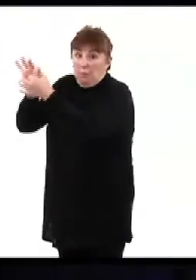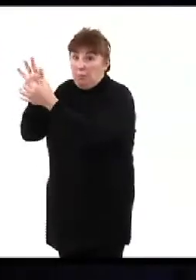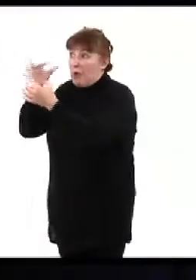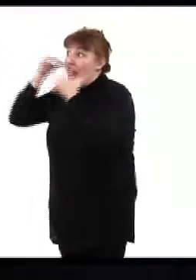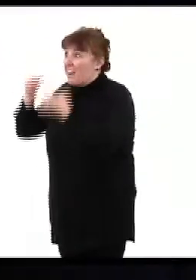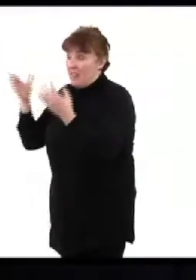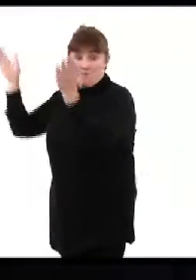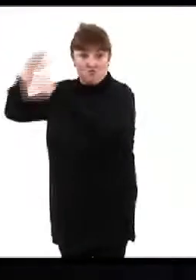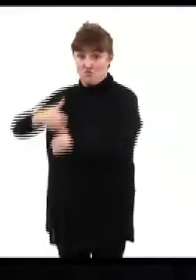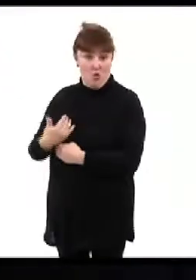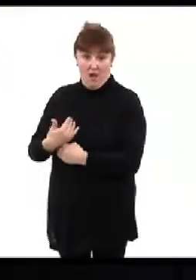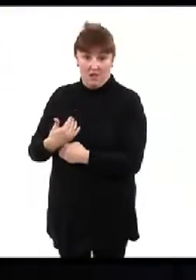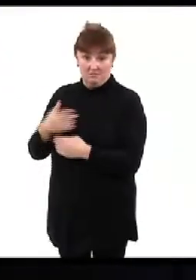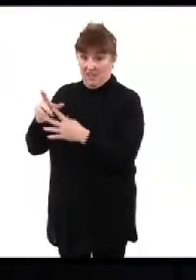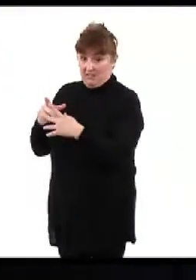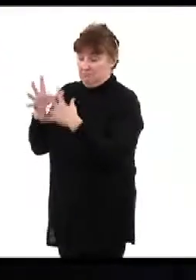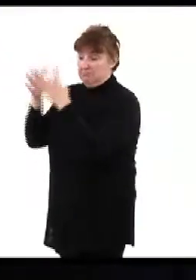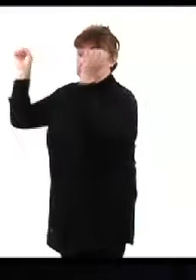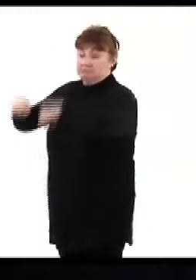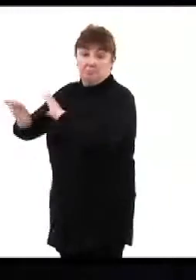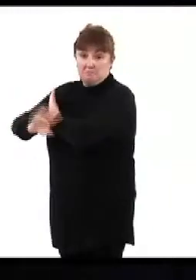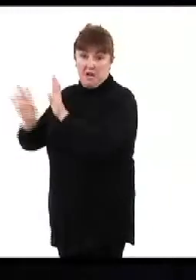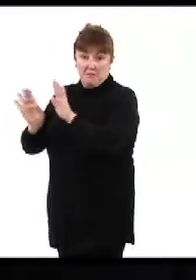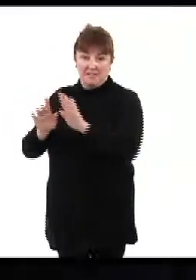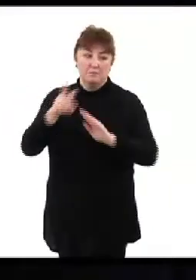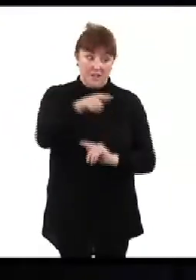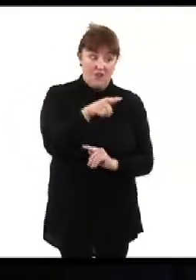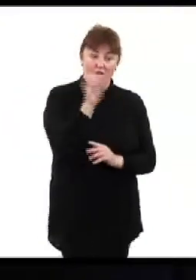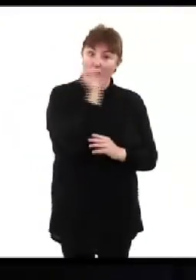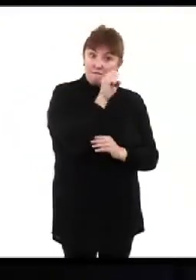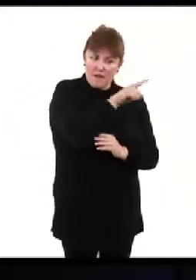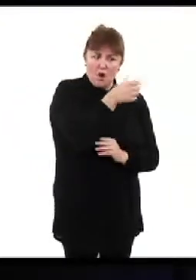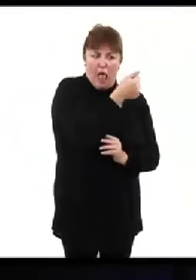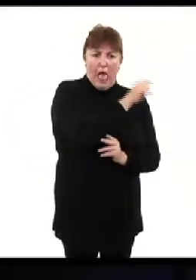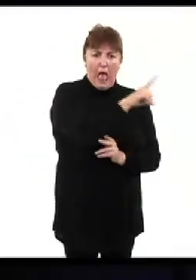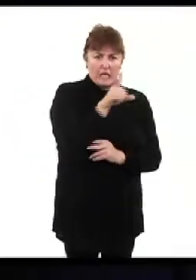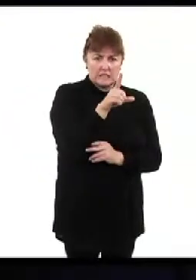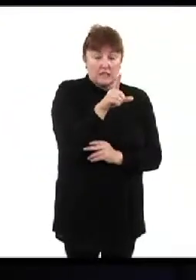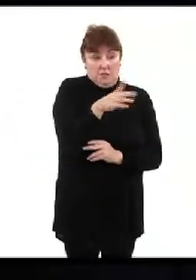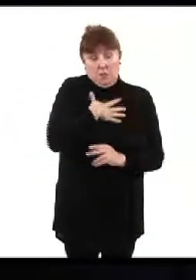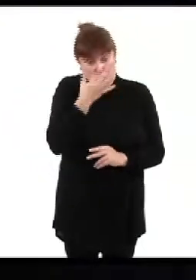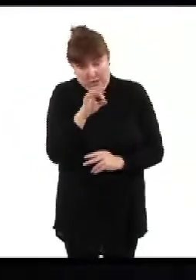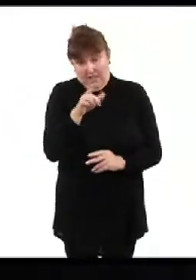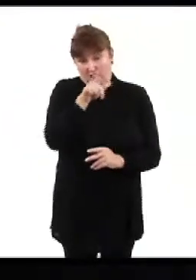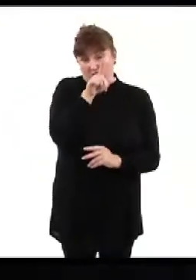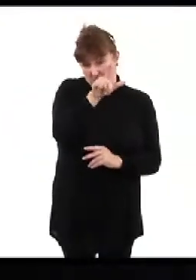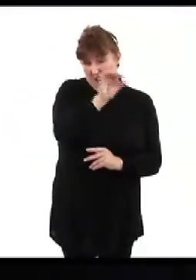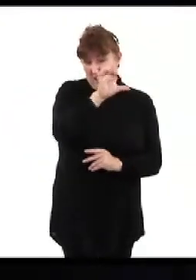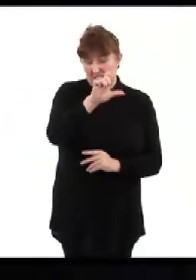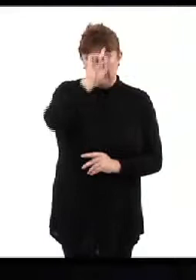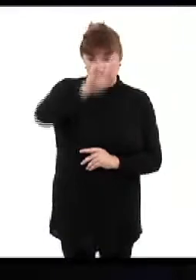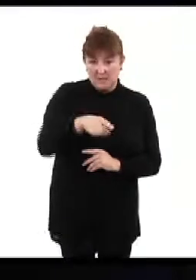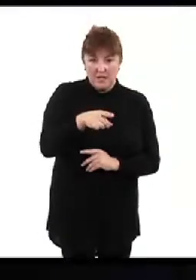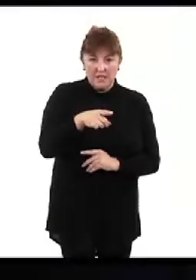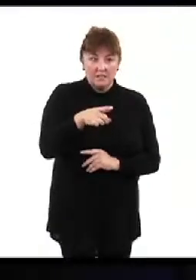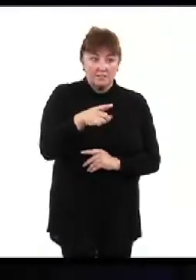show you, these verbs in American Sign Language, and probably in language, Spanish Sign Language as well, look very much like the actions